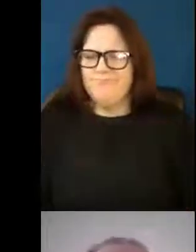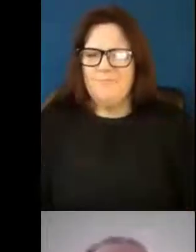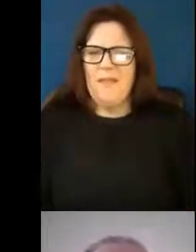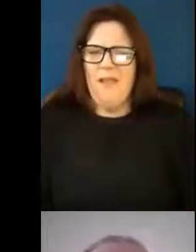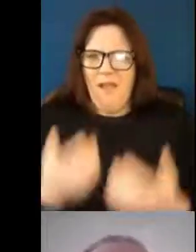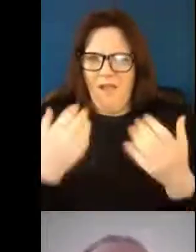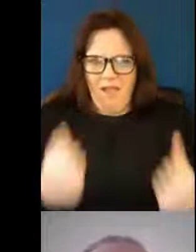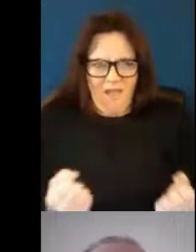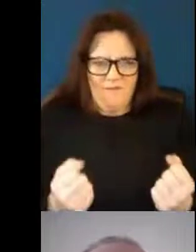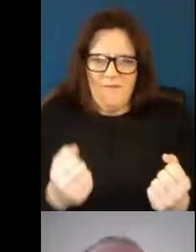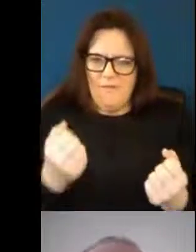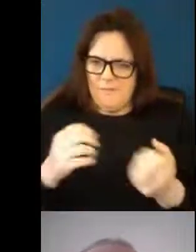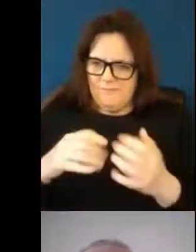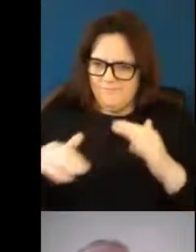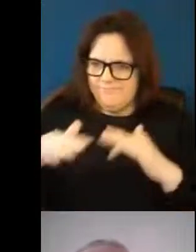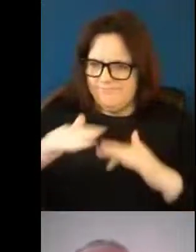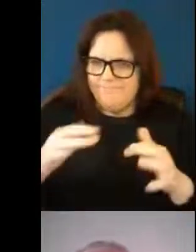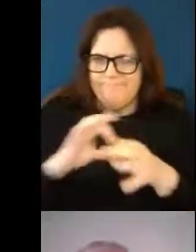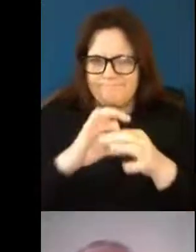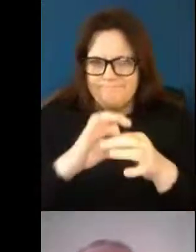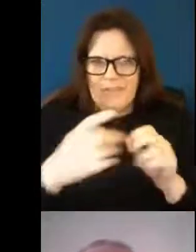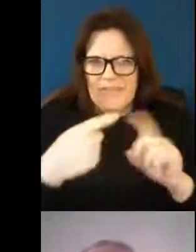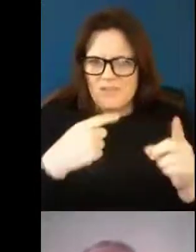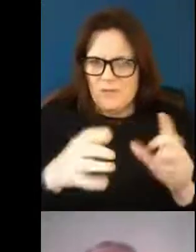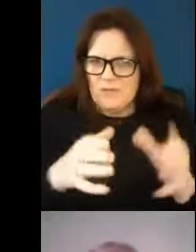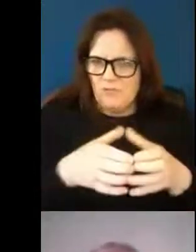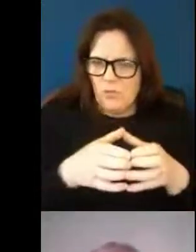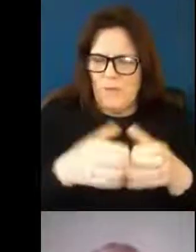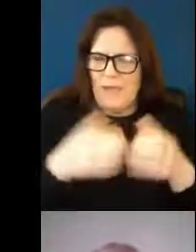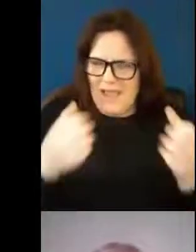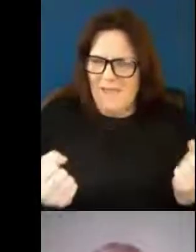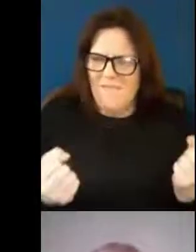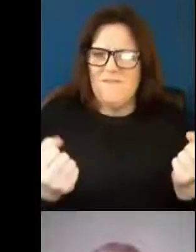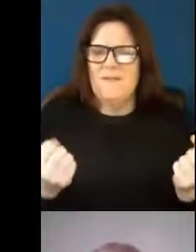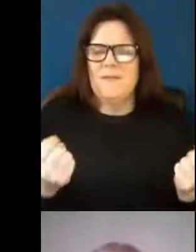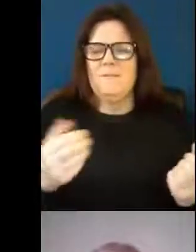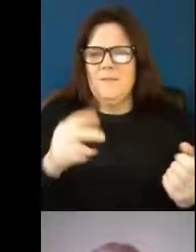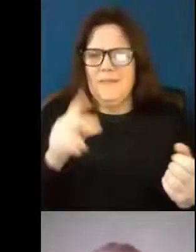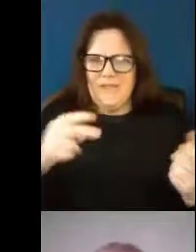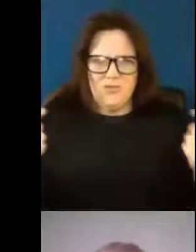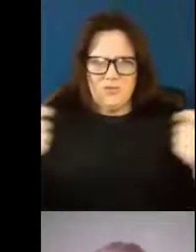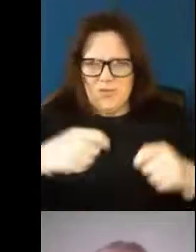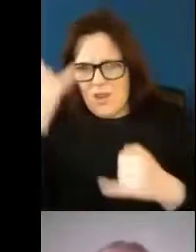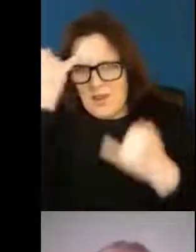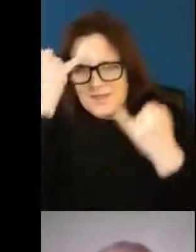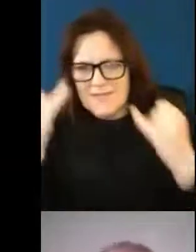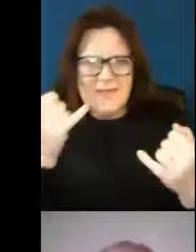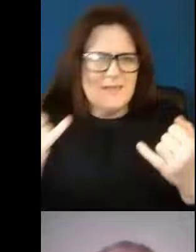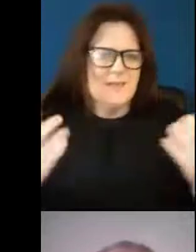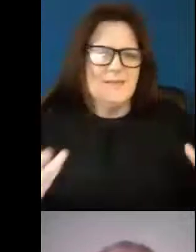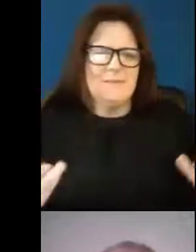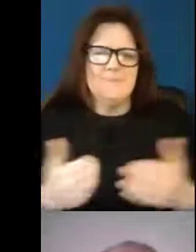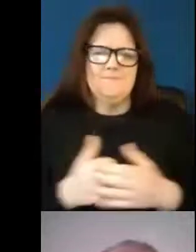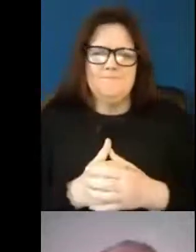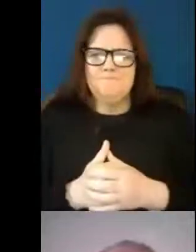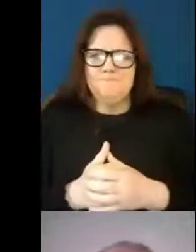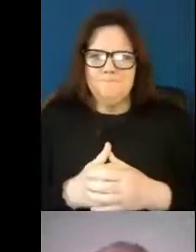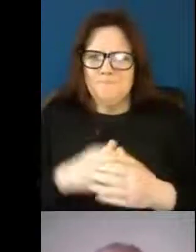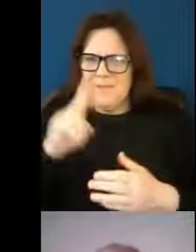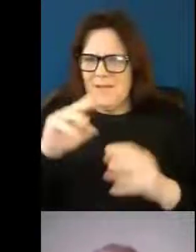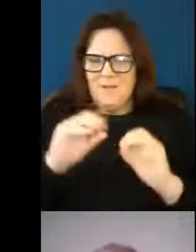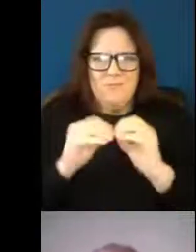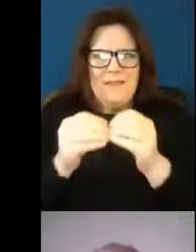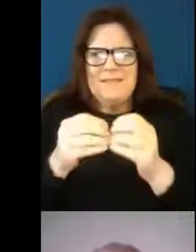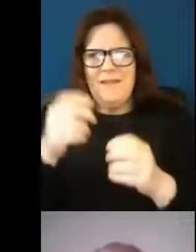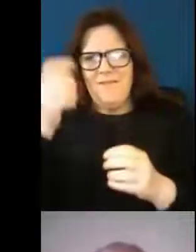that dynamic, interactive group who can share ideas and who can create a sense